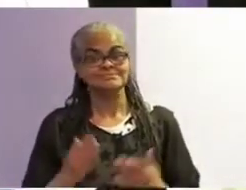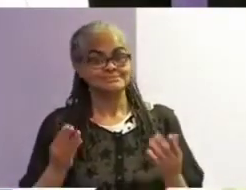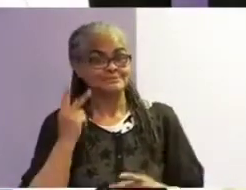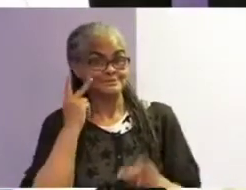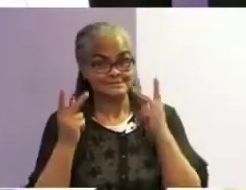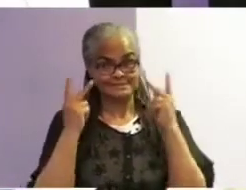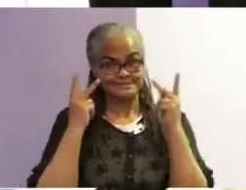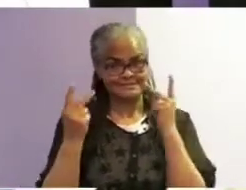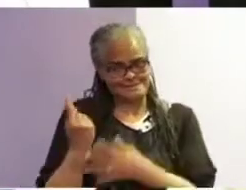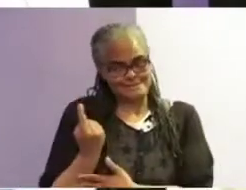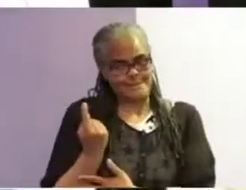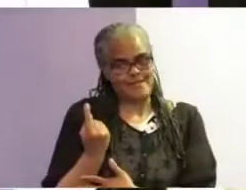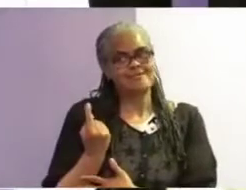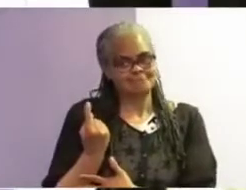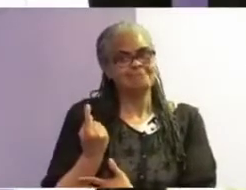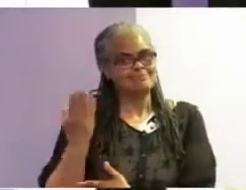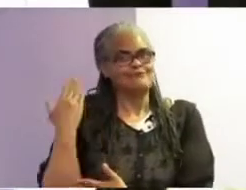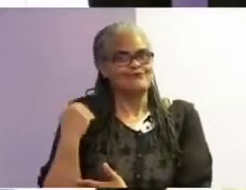see something.